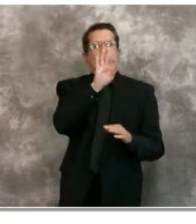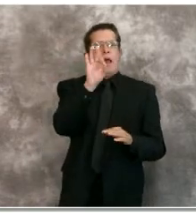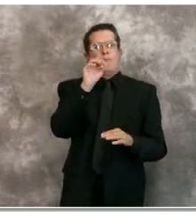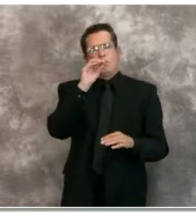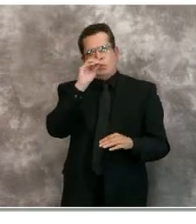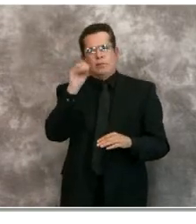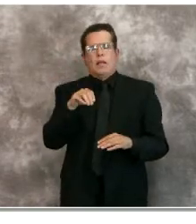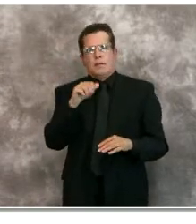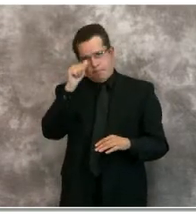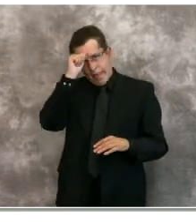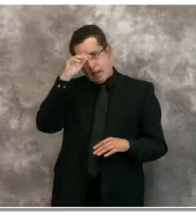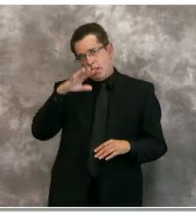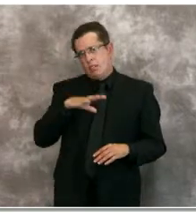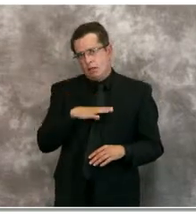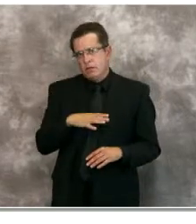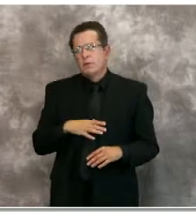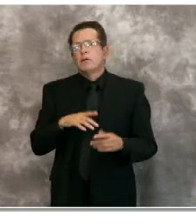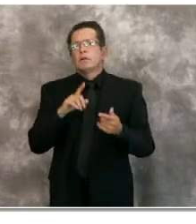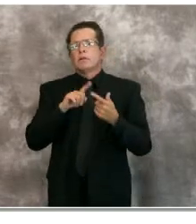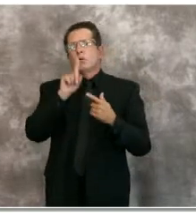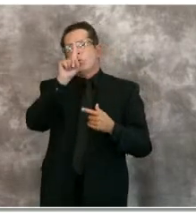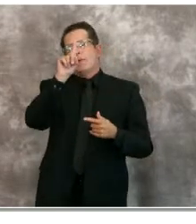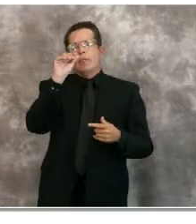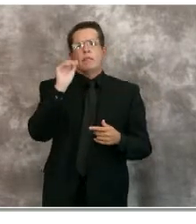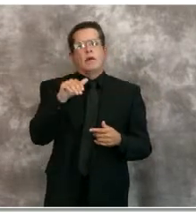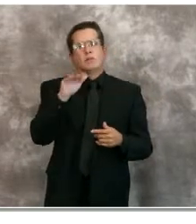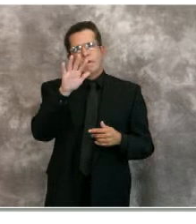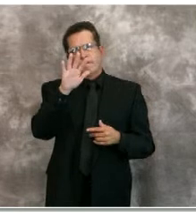male, and